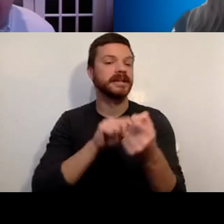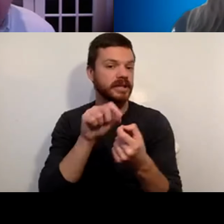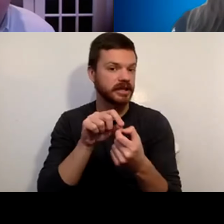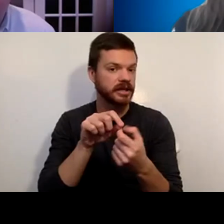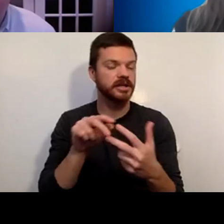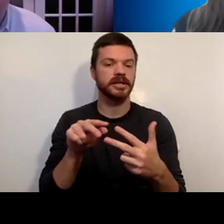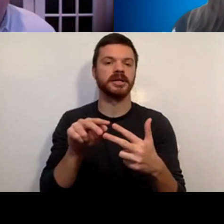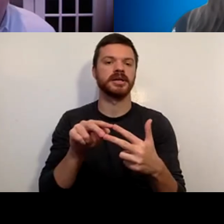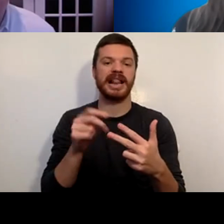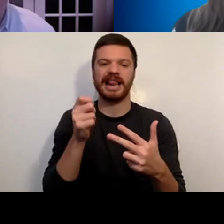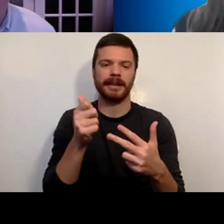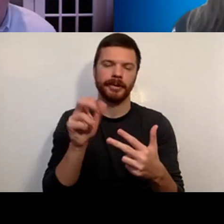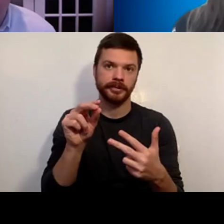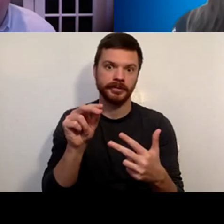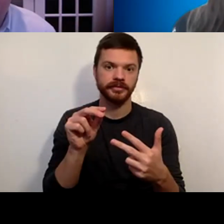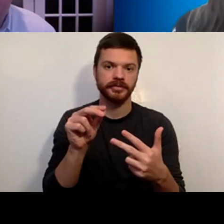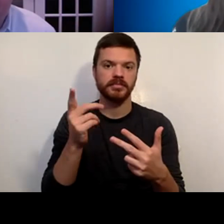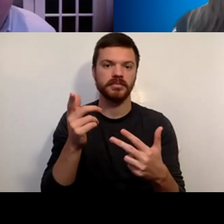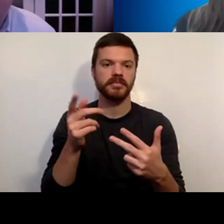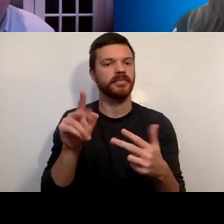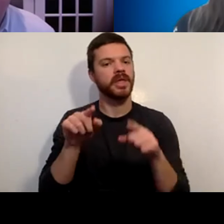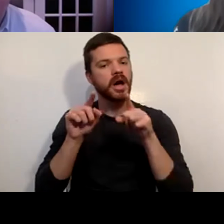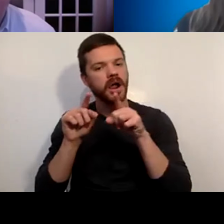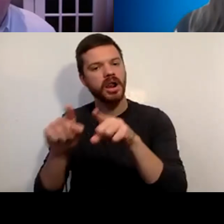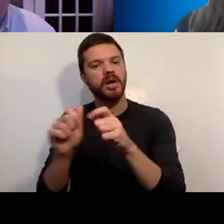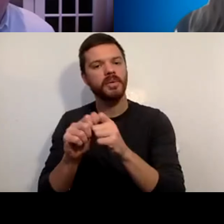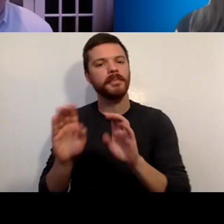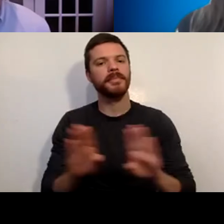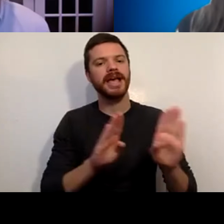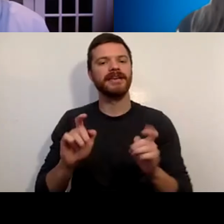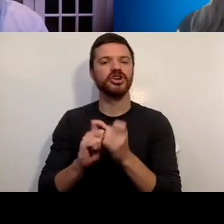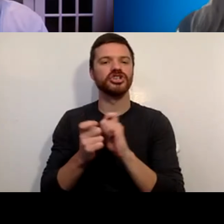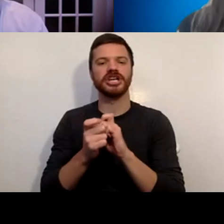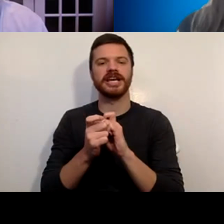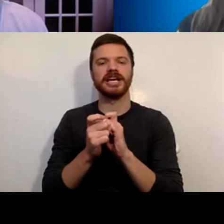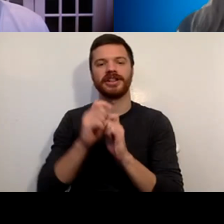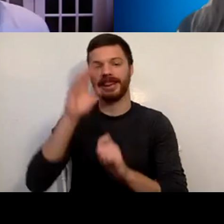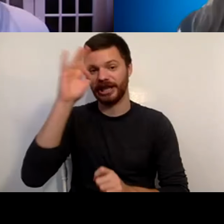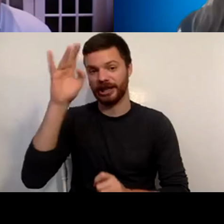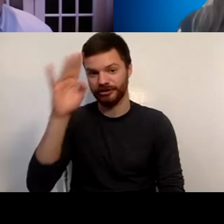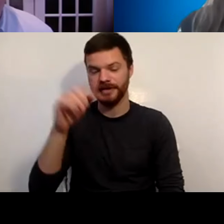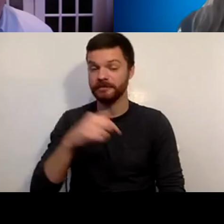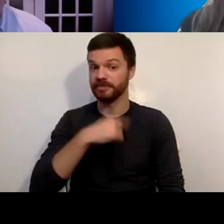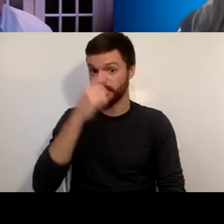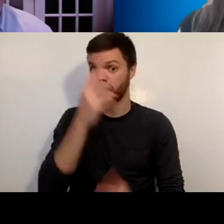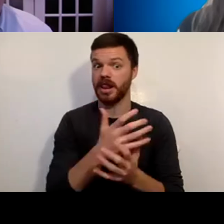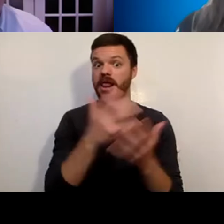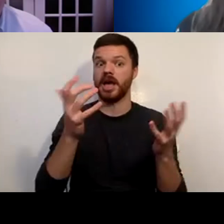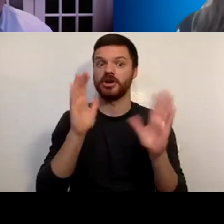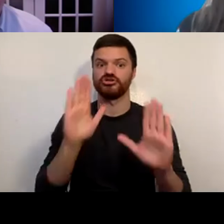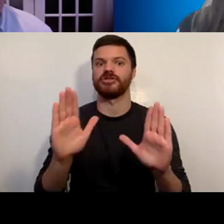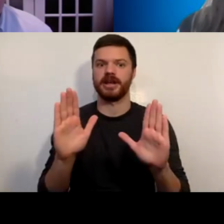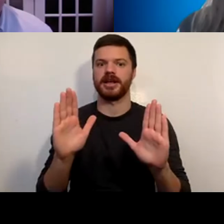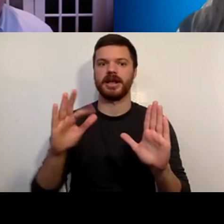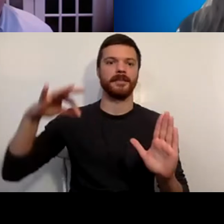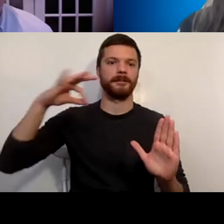little bit, they're aligned to behavior change theory. So I think there is great benefit in potentially combining these